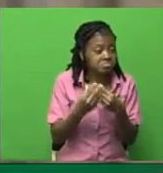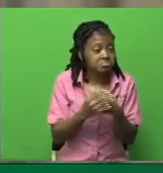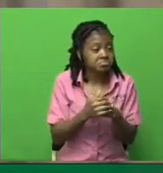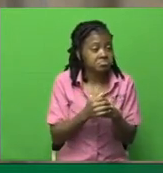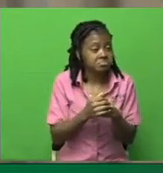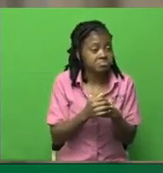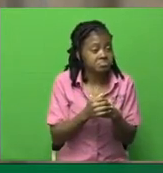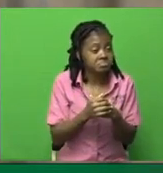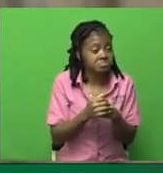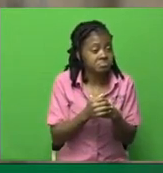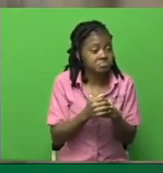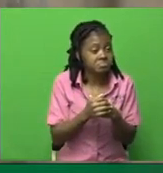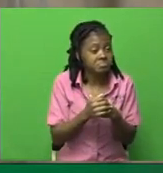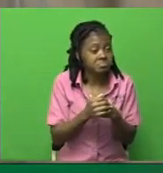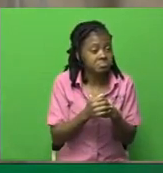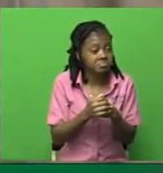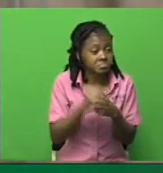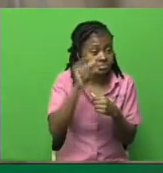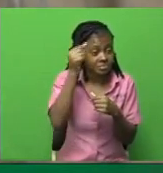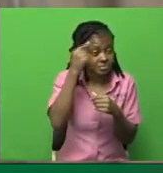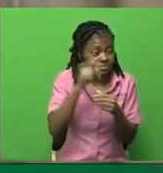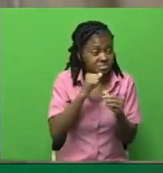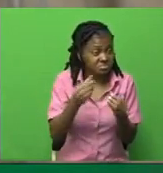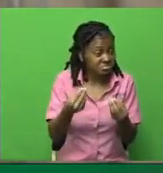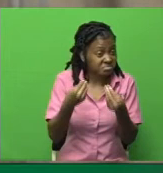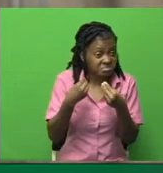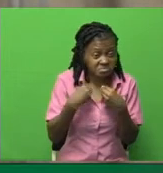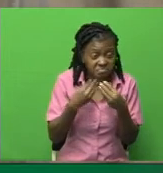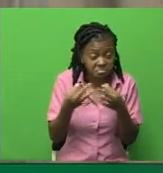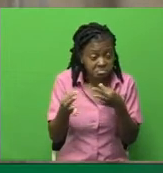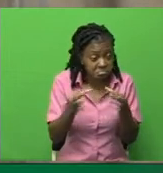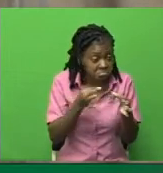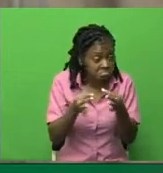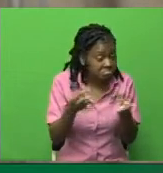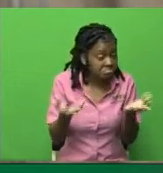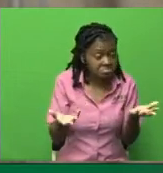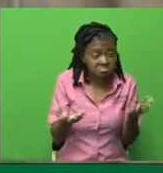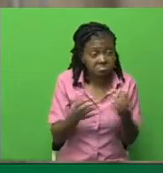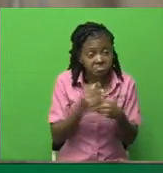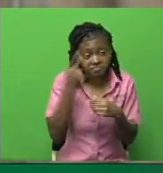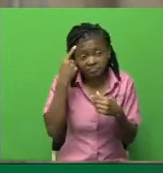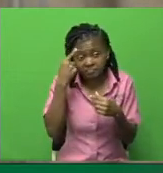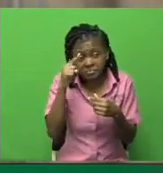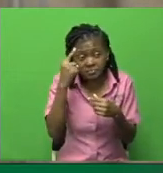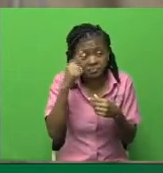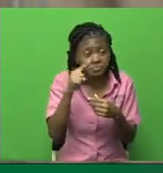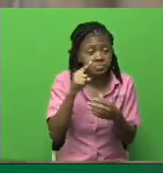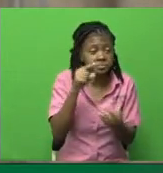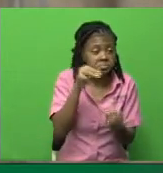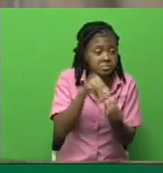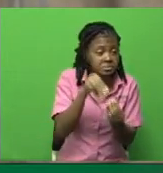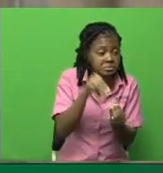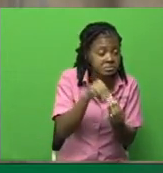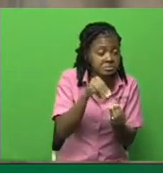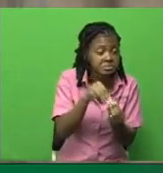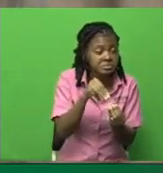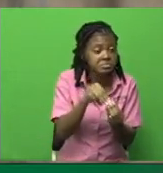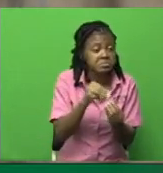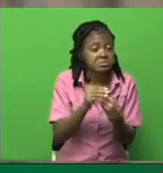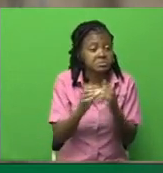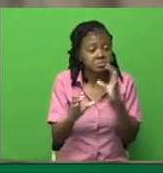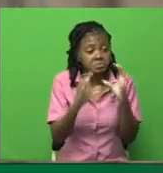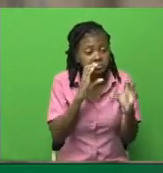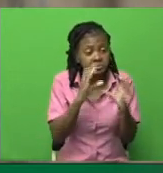by this government with a reason for the acquisition of Massey Communications at a course of over